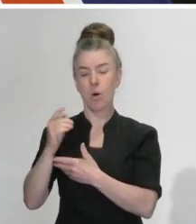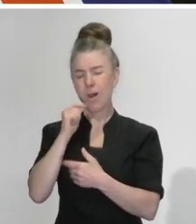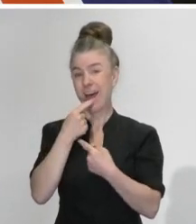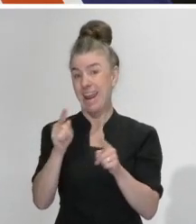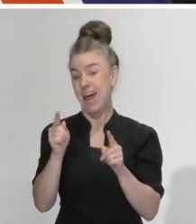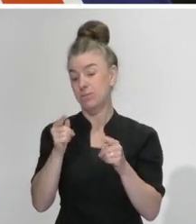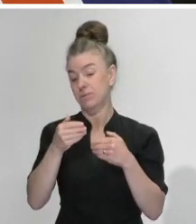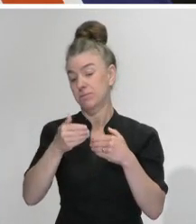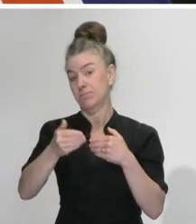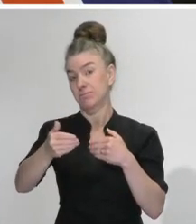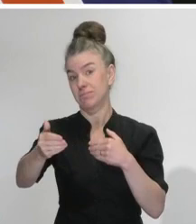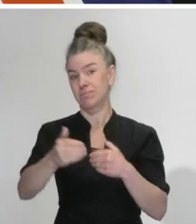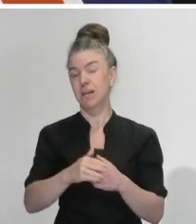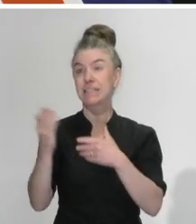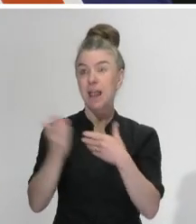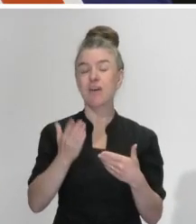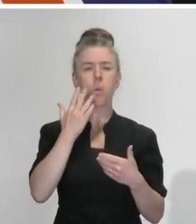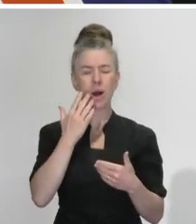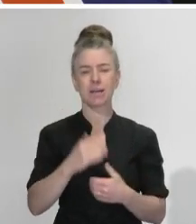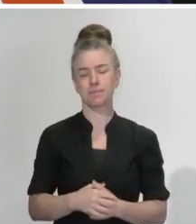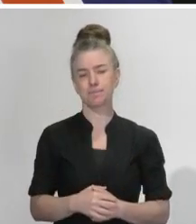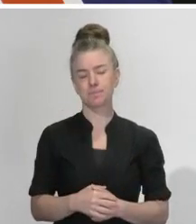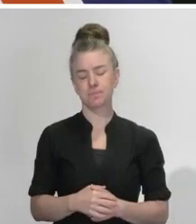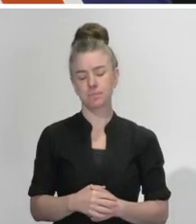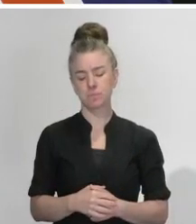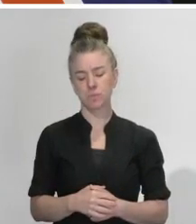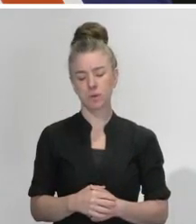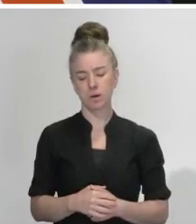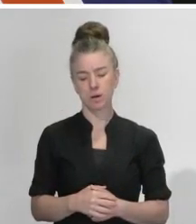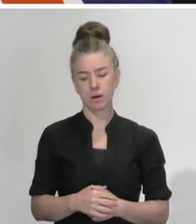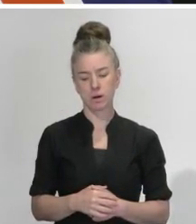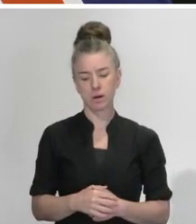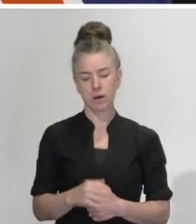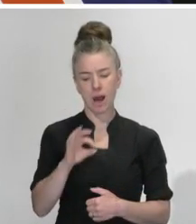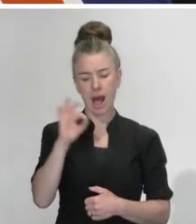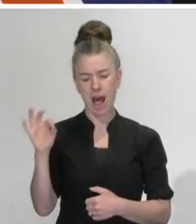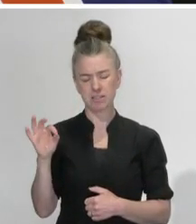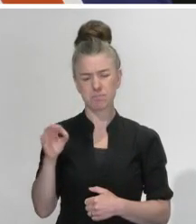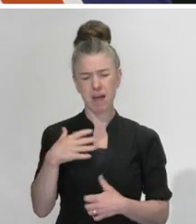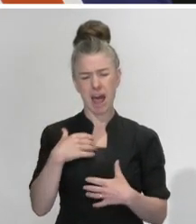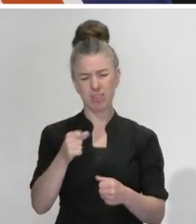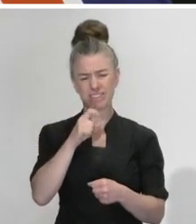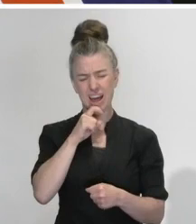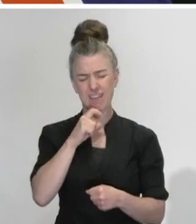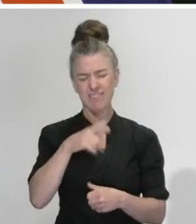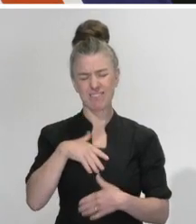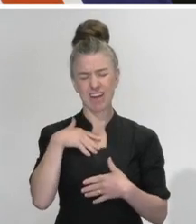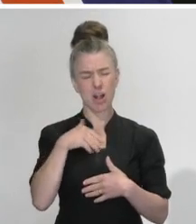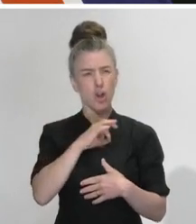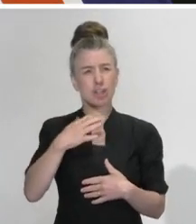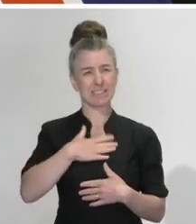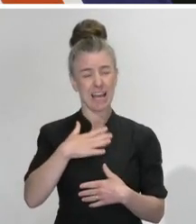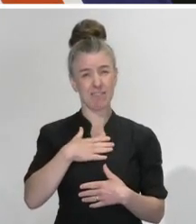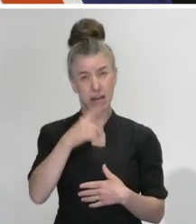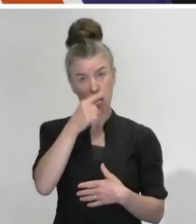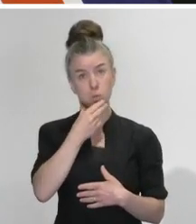about that when the delivery dates are confirmed. If health workers are feeling unsafe, should they be allowed to use their own PPE